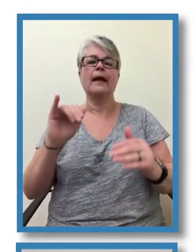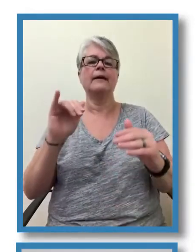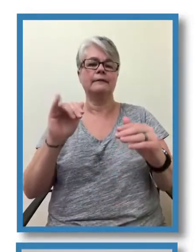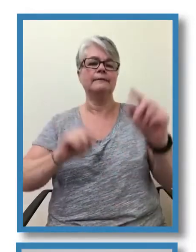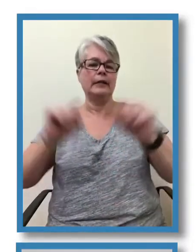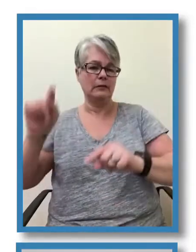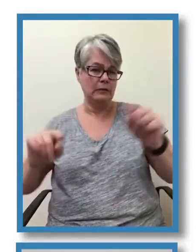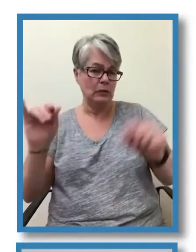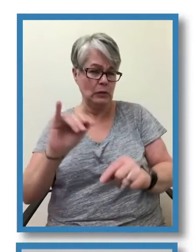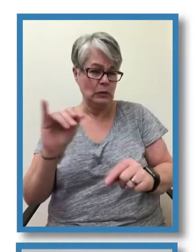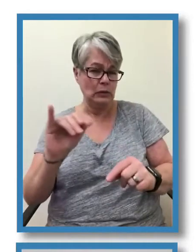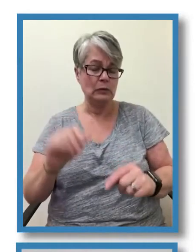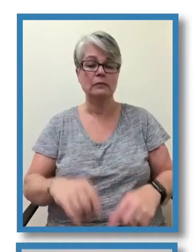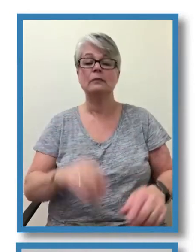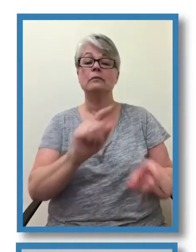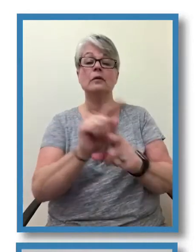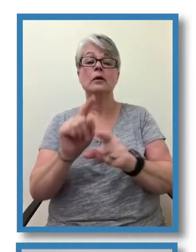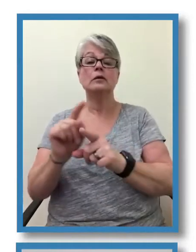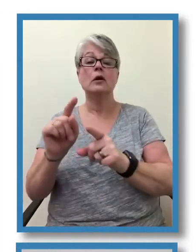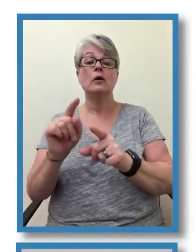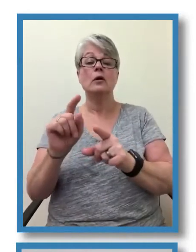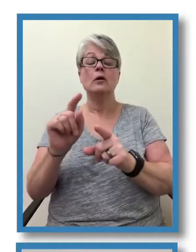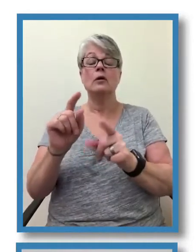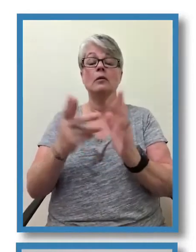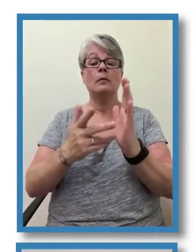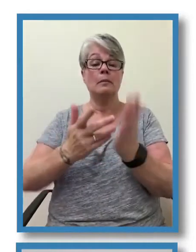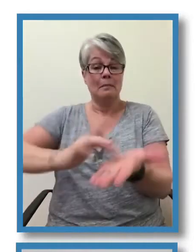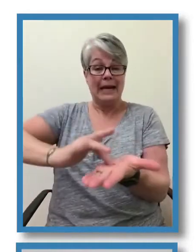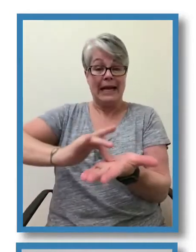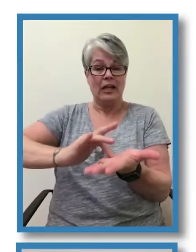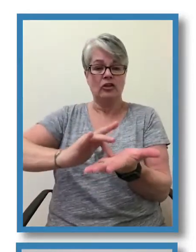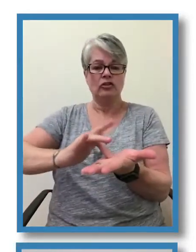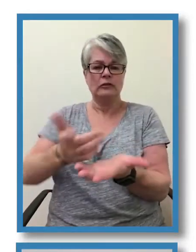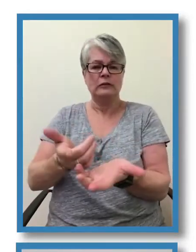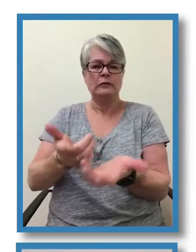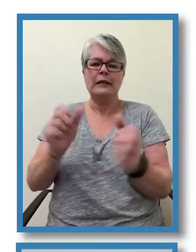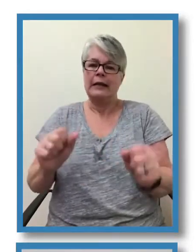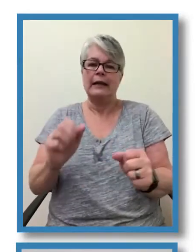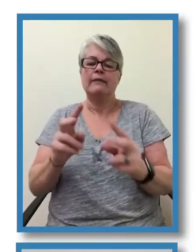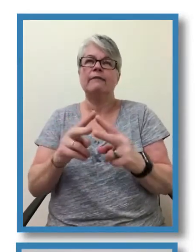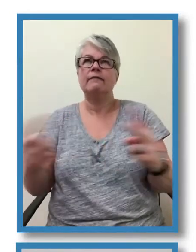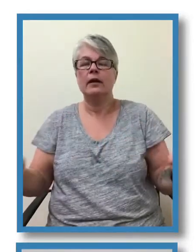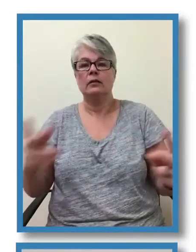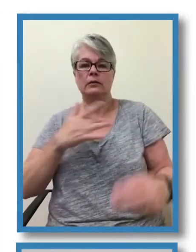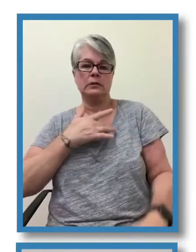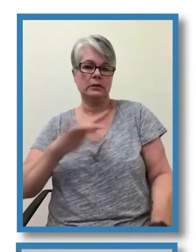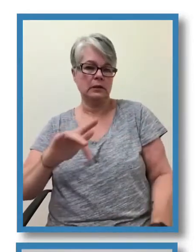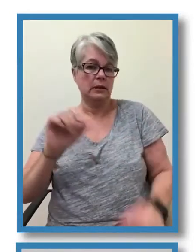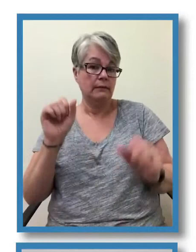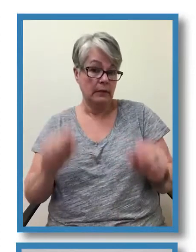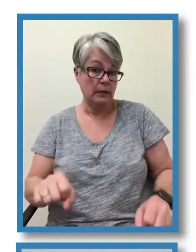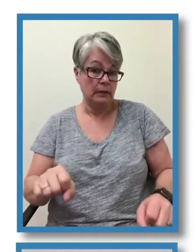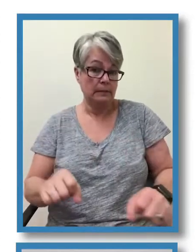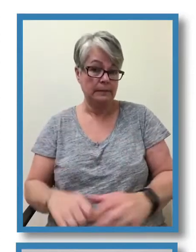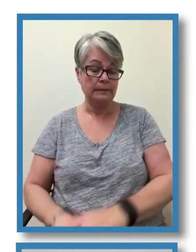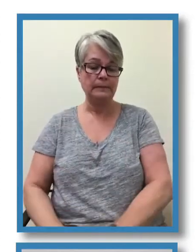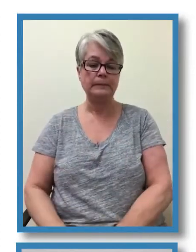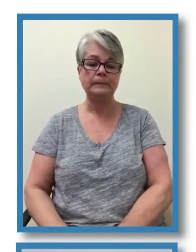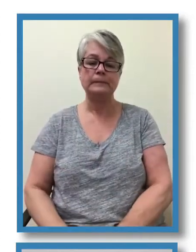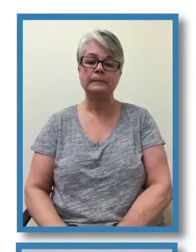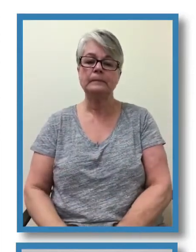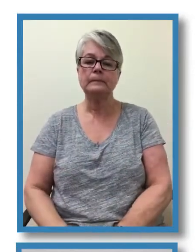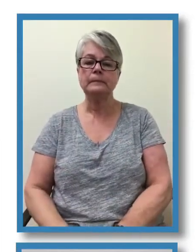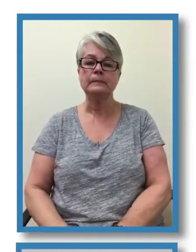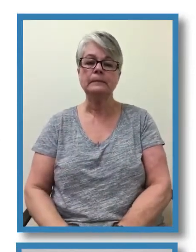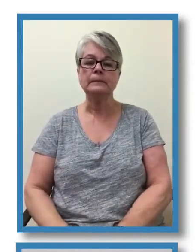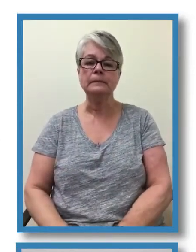So I mentioned Alzheimer's and Lewy body may overlap, but you can also get overlaps between